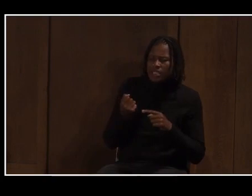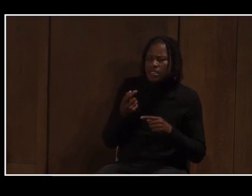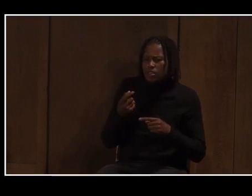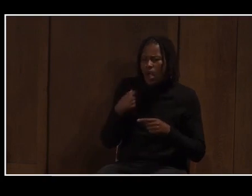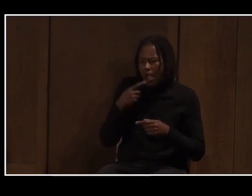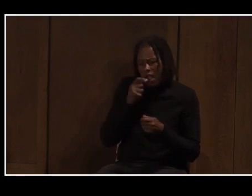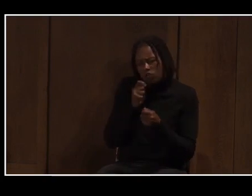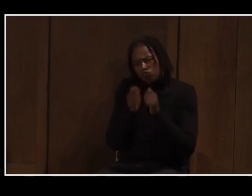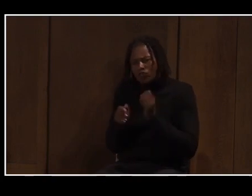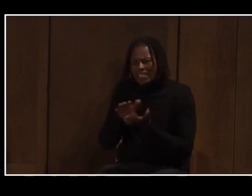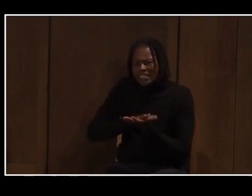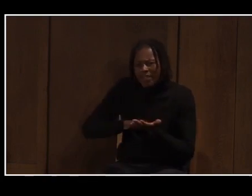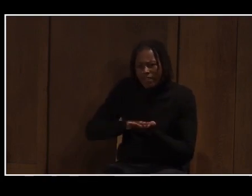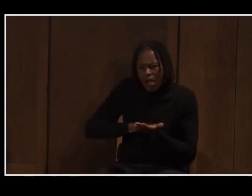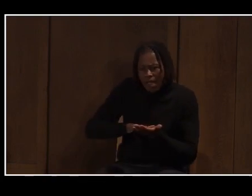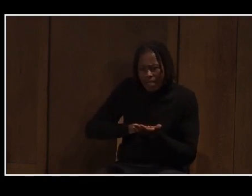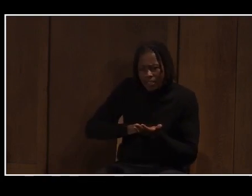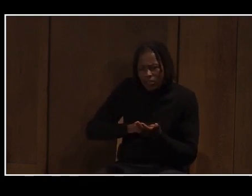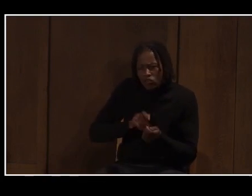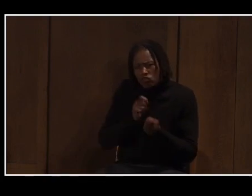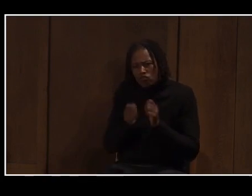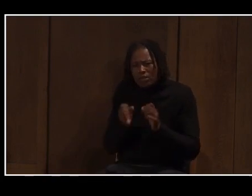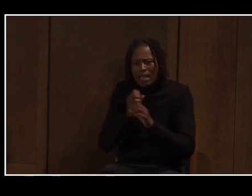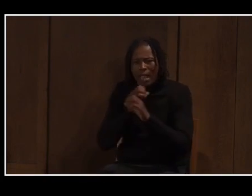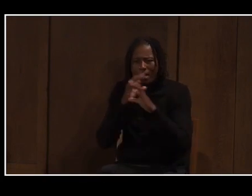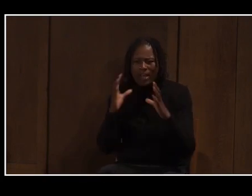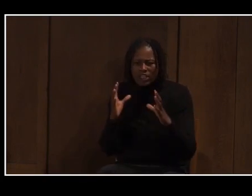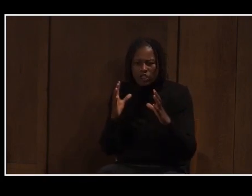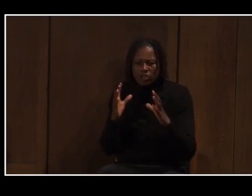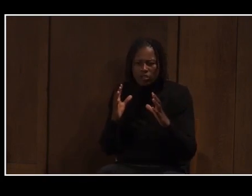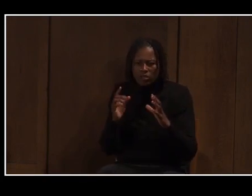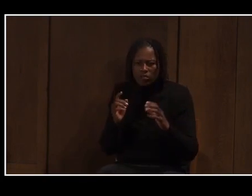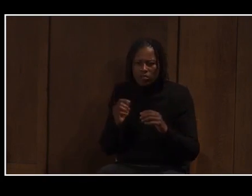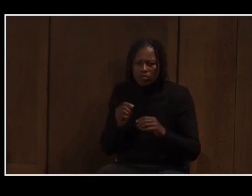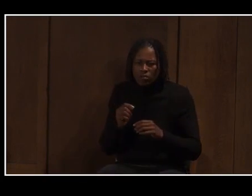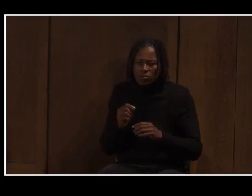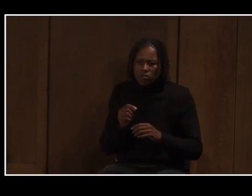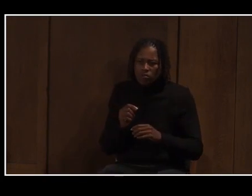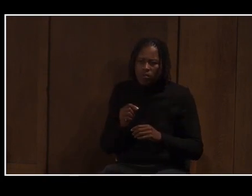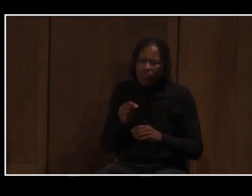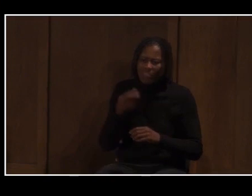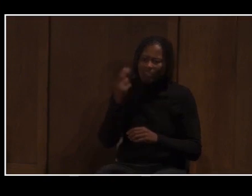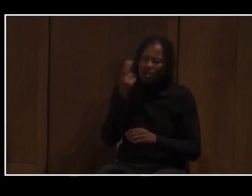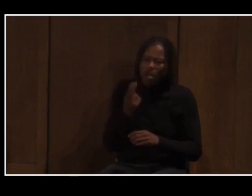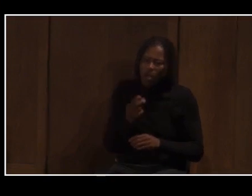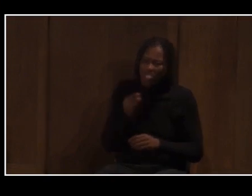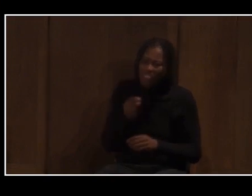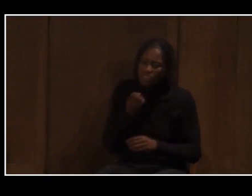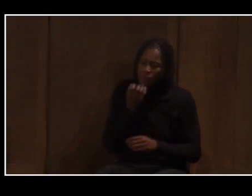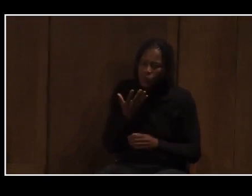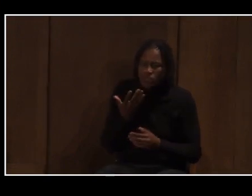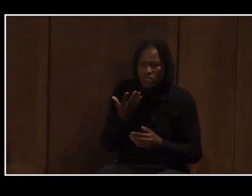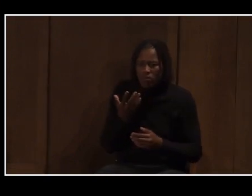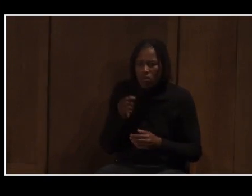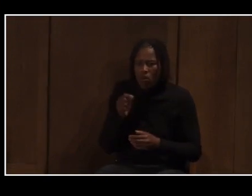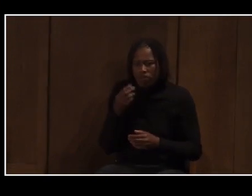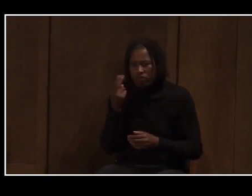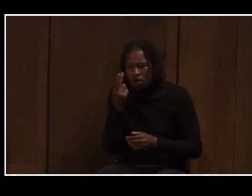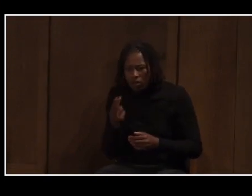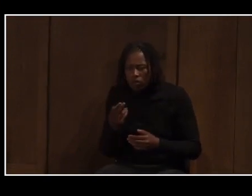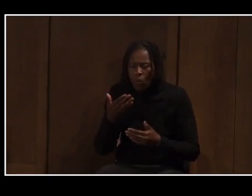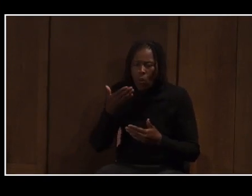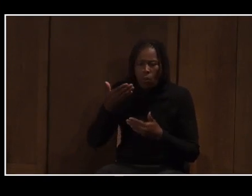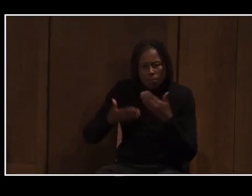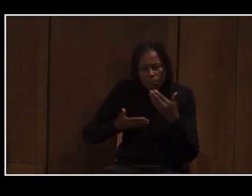it and reimagining it as this. Because that's the beauty of art. That's the beauty of story. You can take it and you can